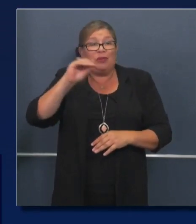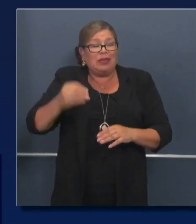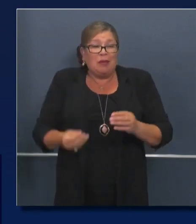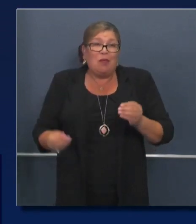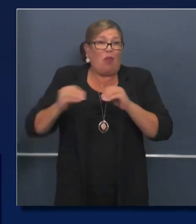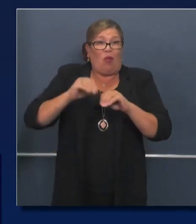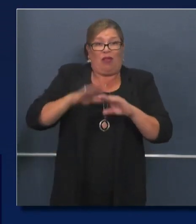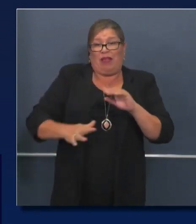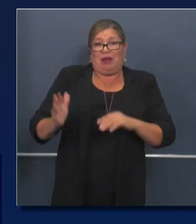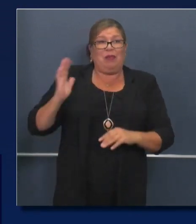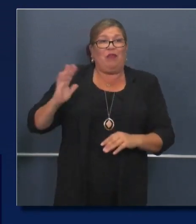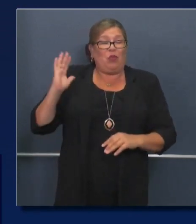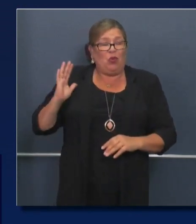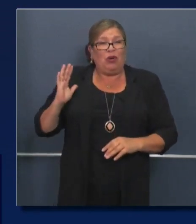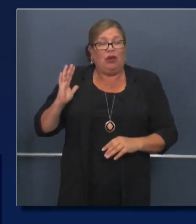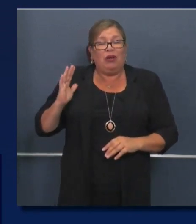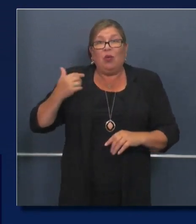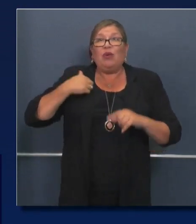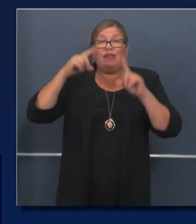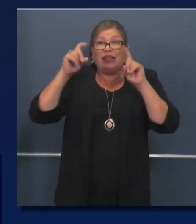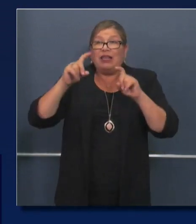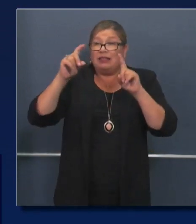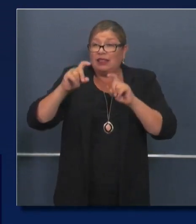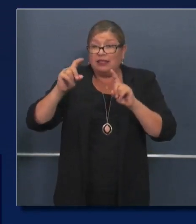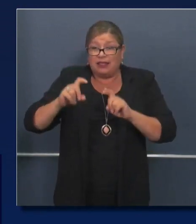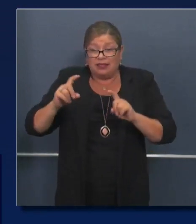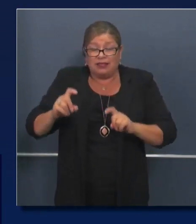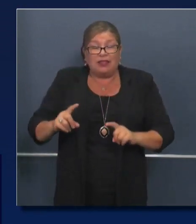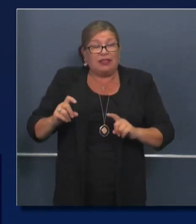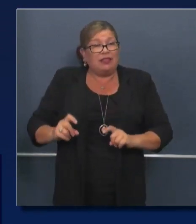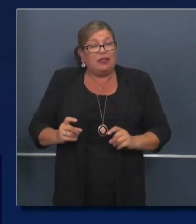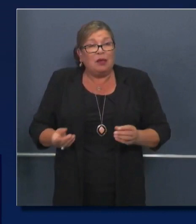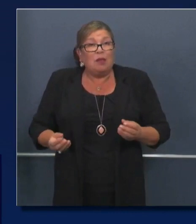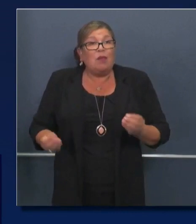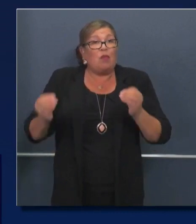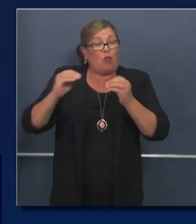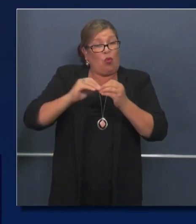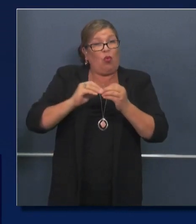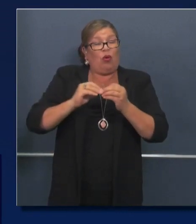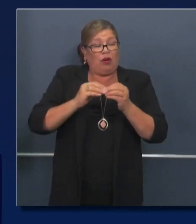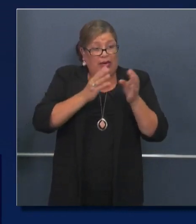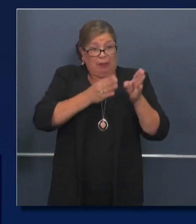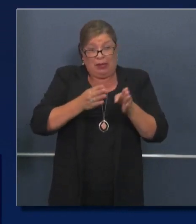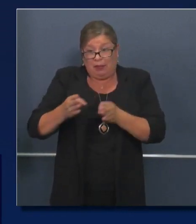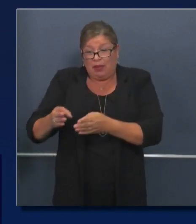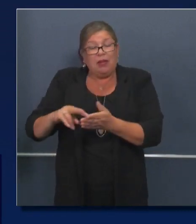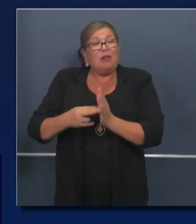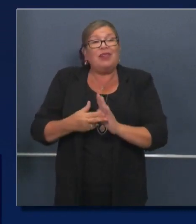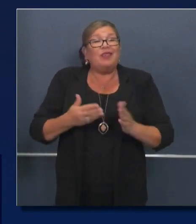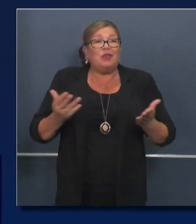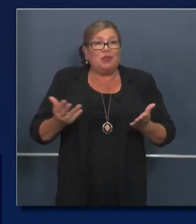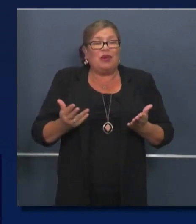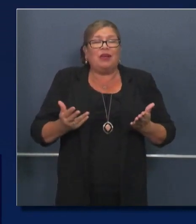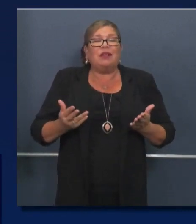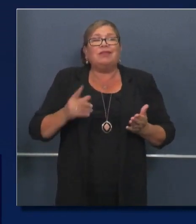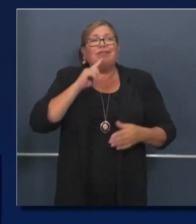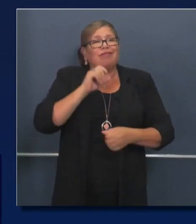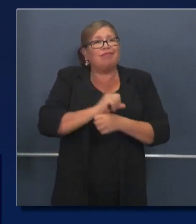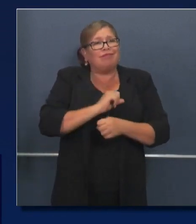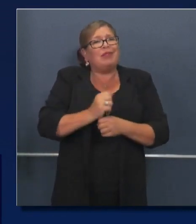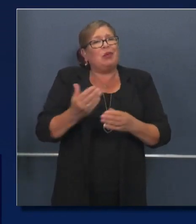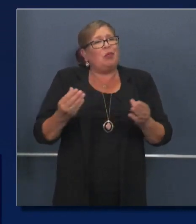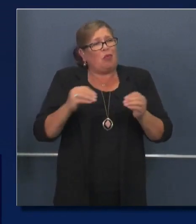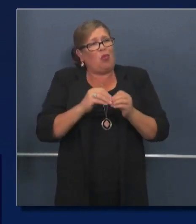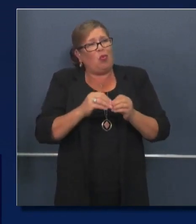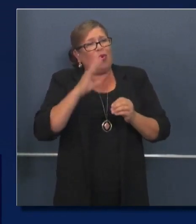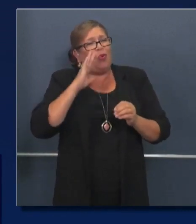ago, that when you are testing 20 to 30-fold more individuals, you're going to have more positive